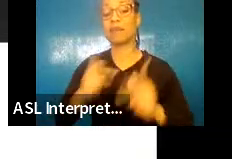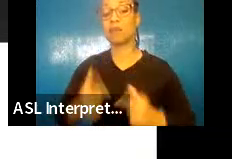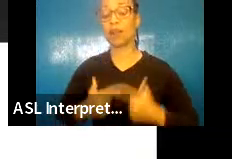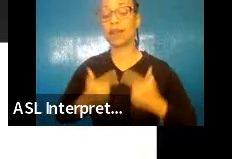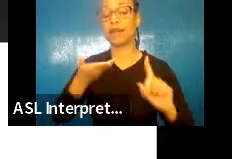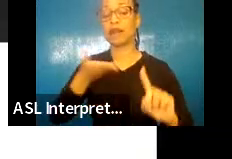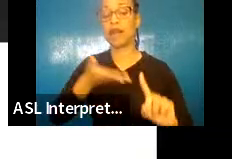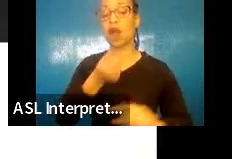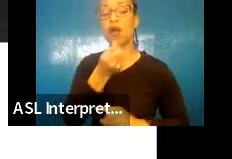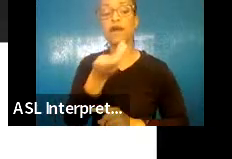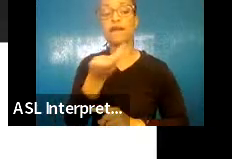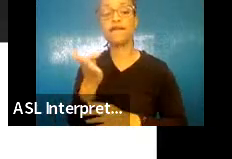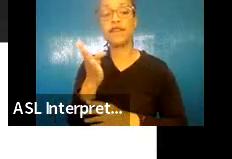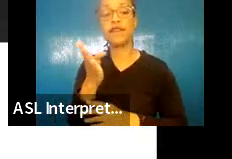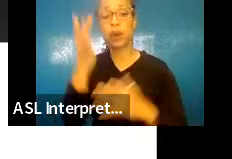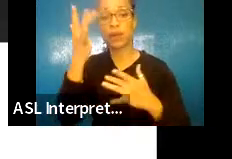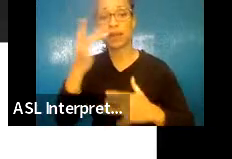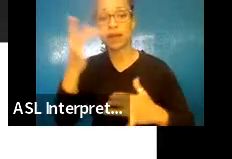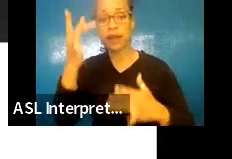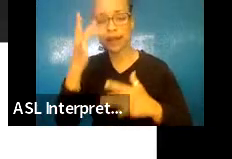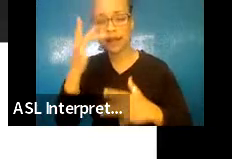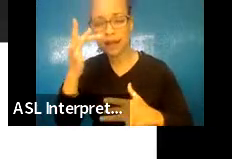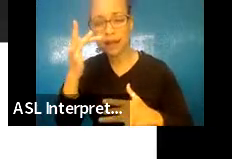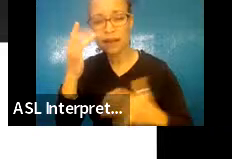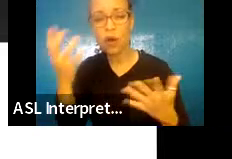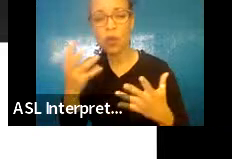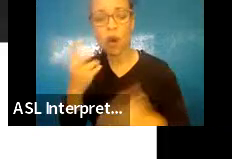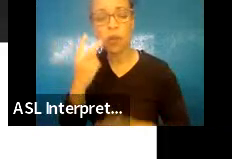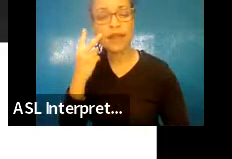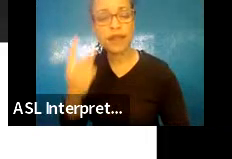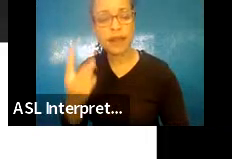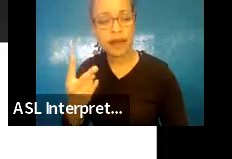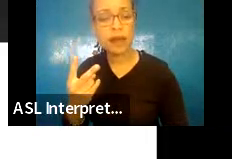few cases in Santa Maria Jail, 3 cases in residents and 3